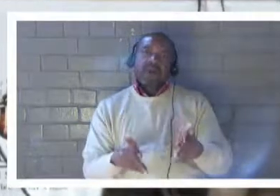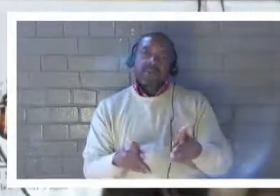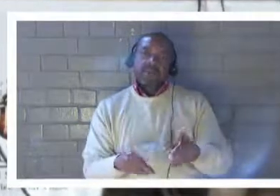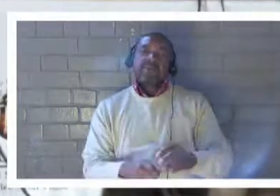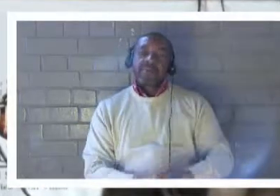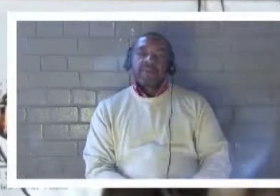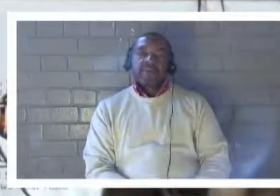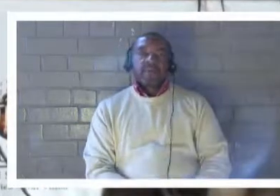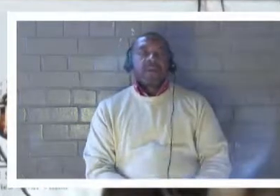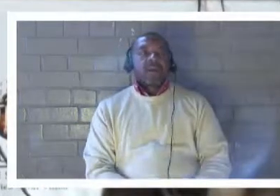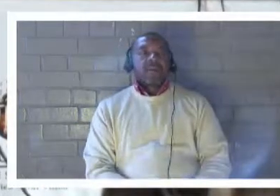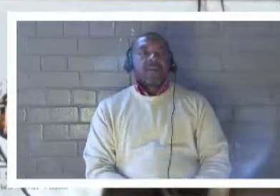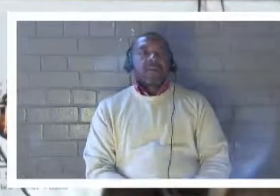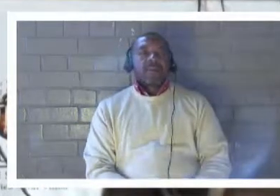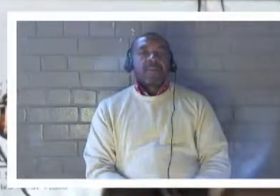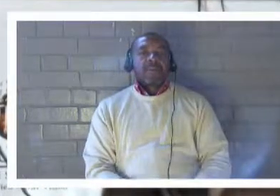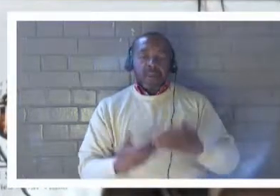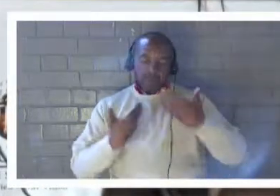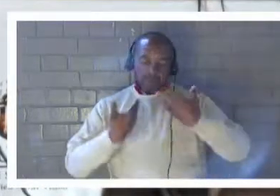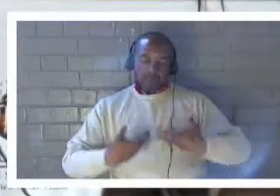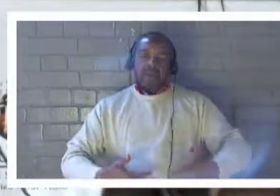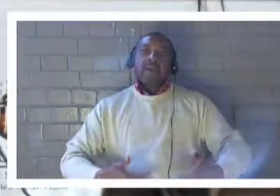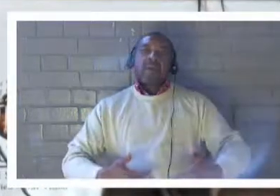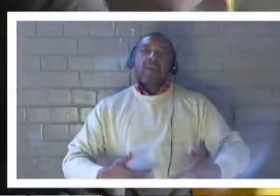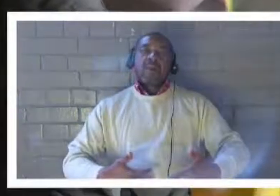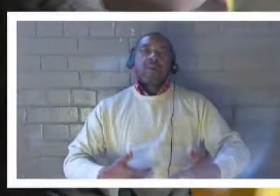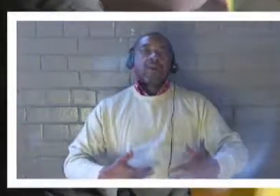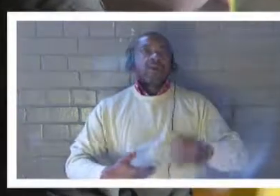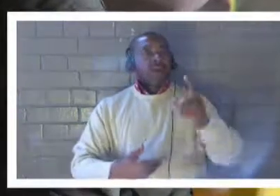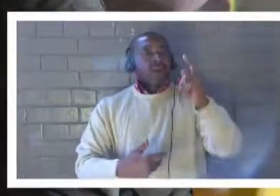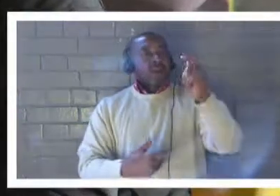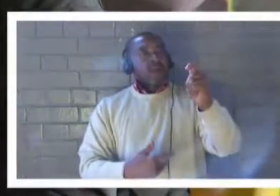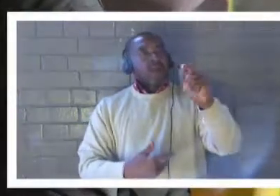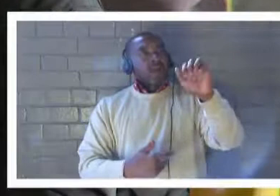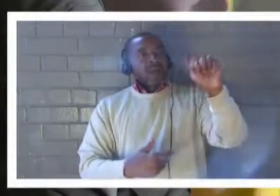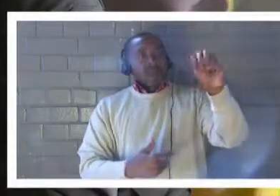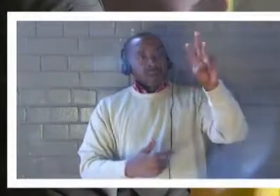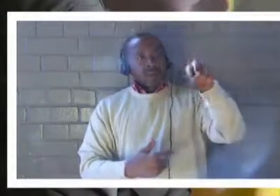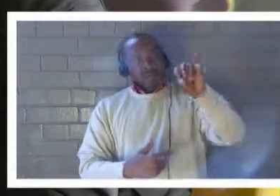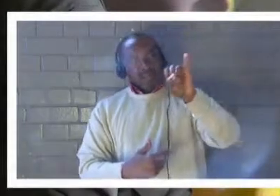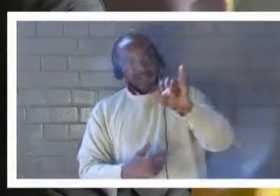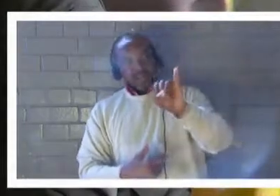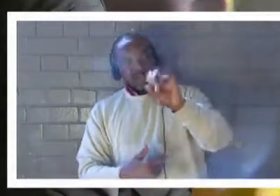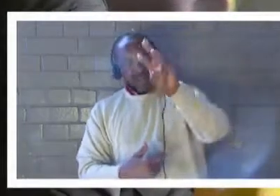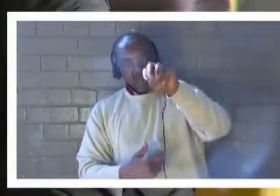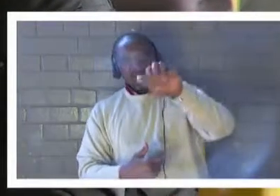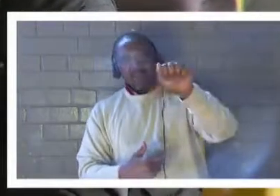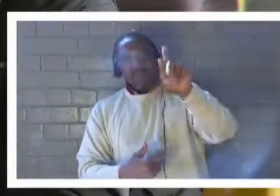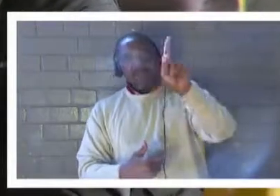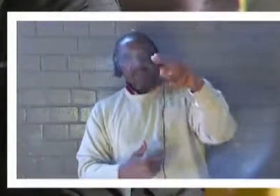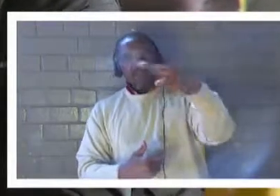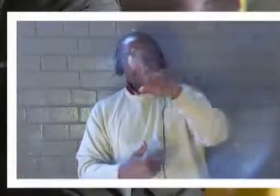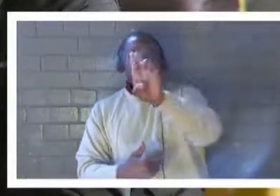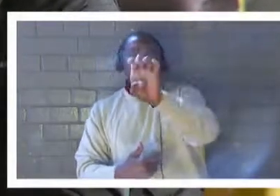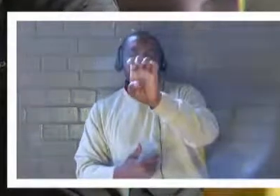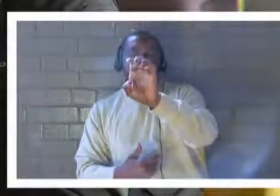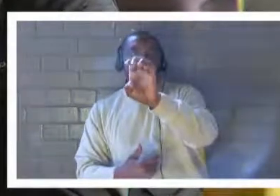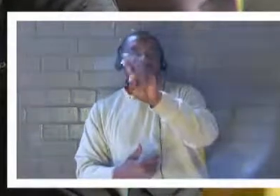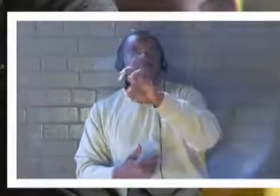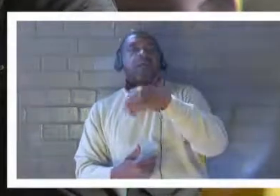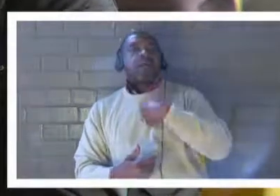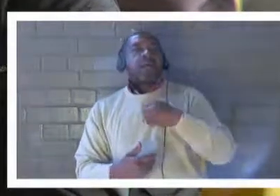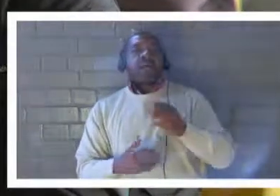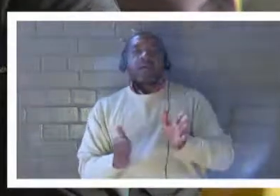You're speaking to Mr. Makubela Tami. I'm the facility manager here in